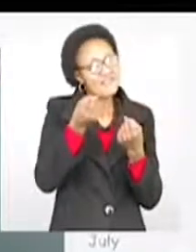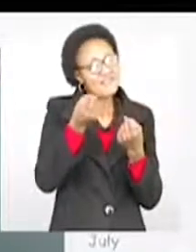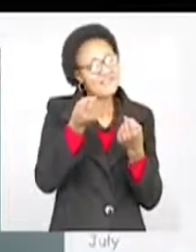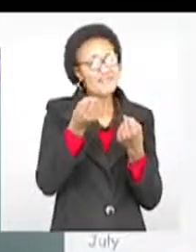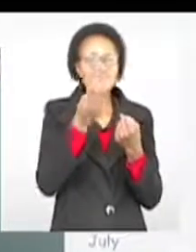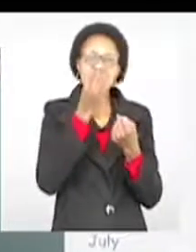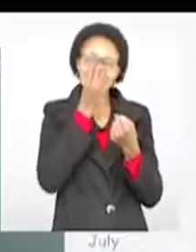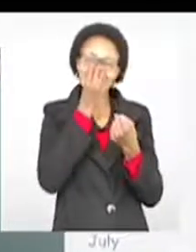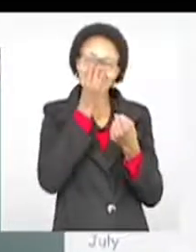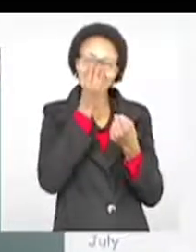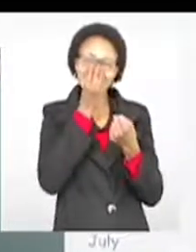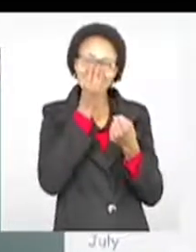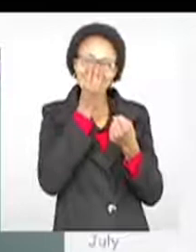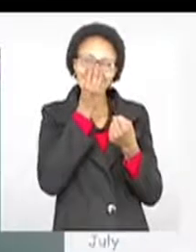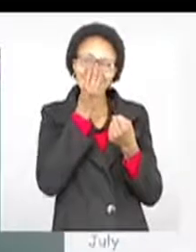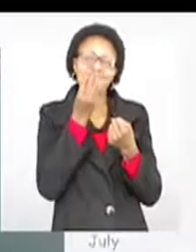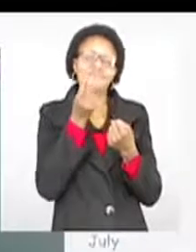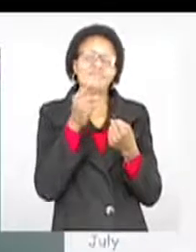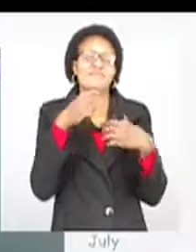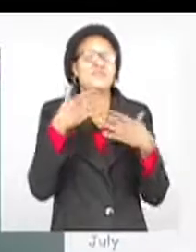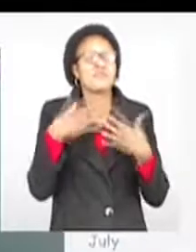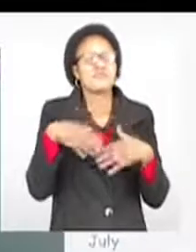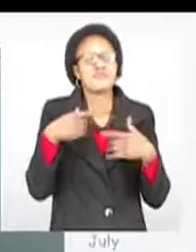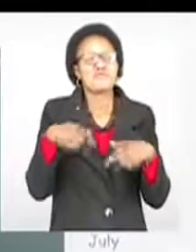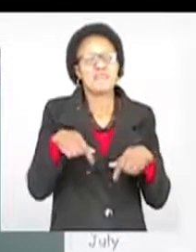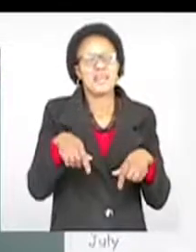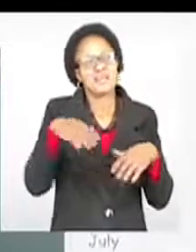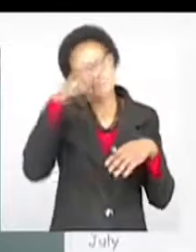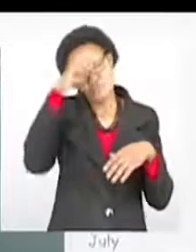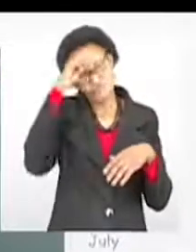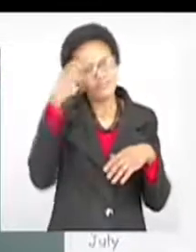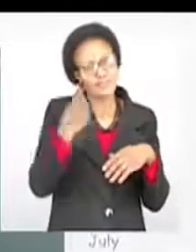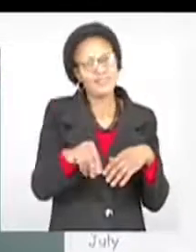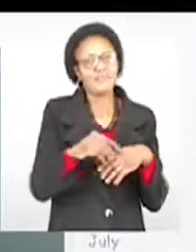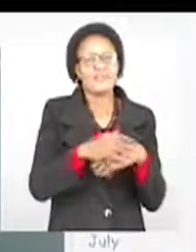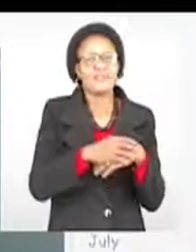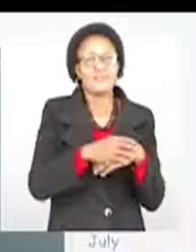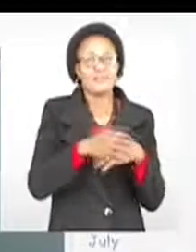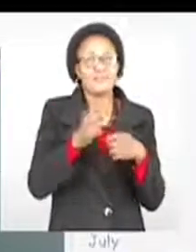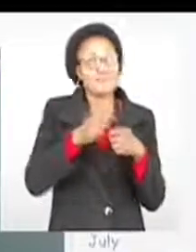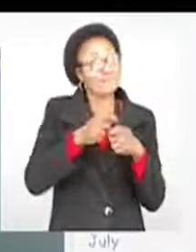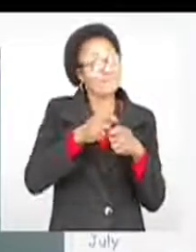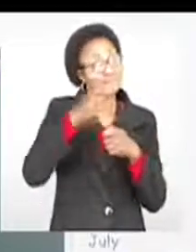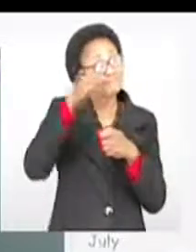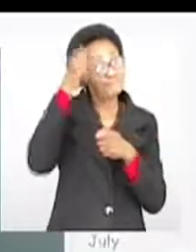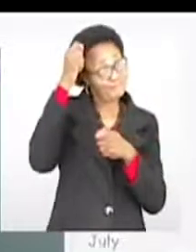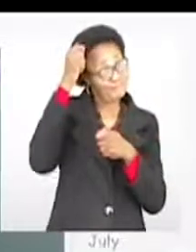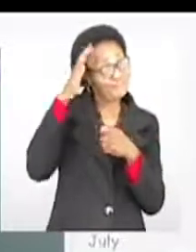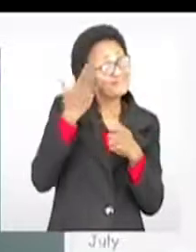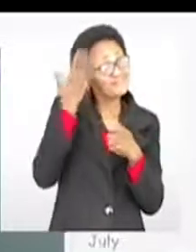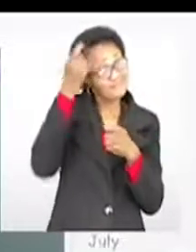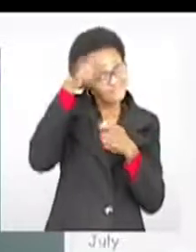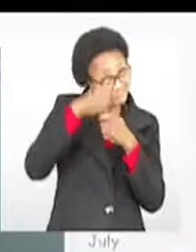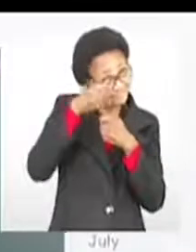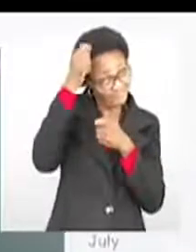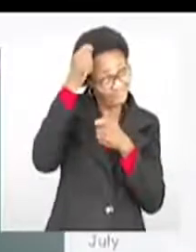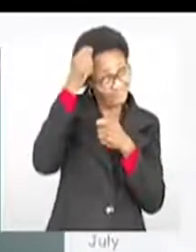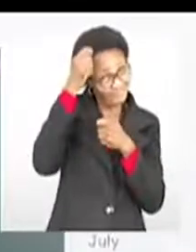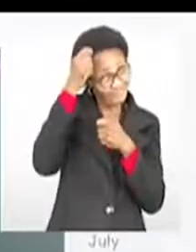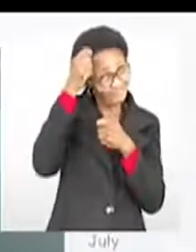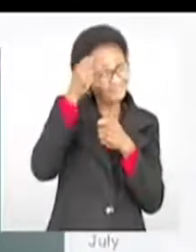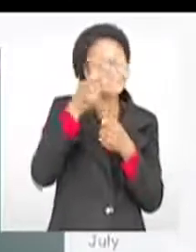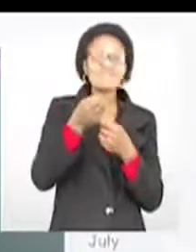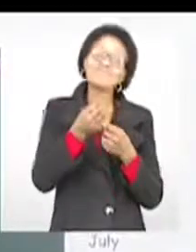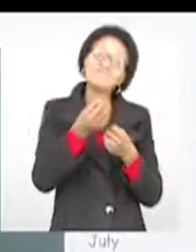Ooh, she looks like she's hot. Zoe, would you like an umbrella? Wonderful. And here we